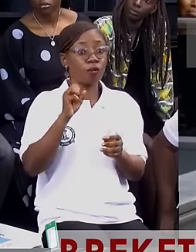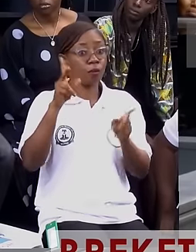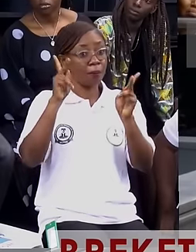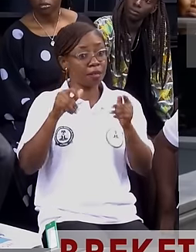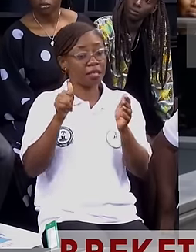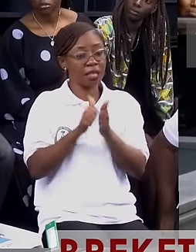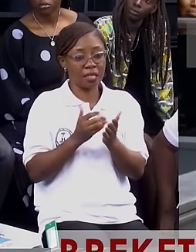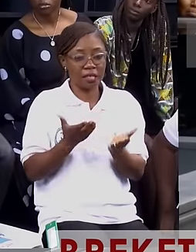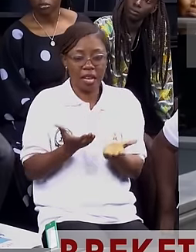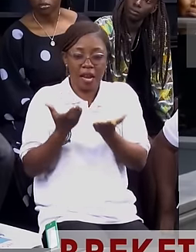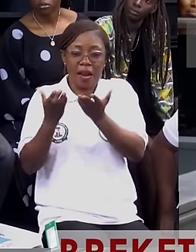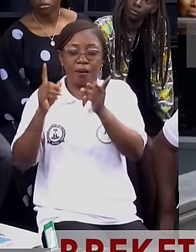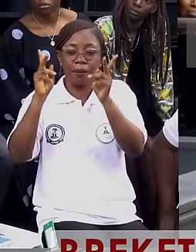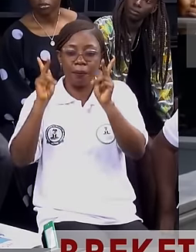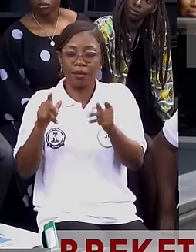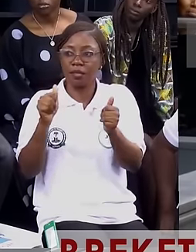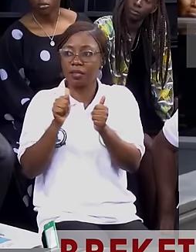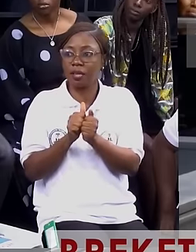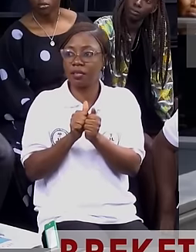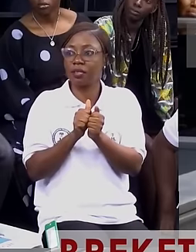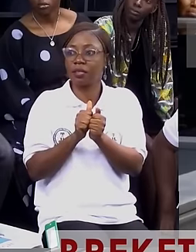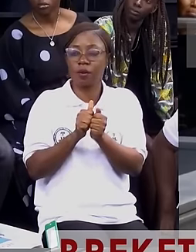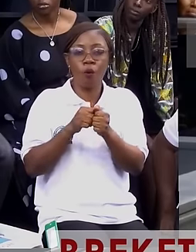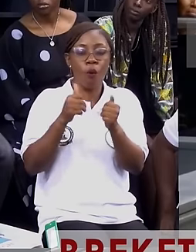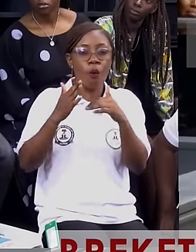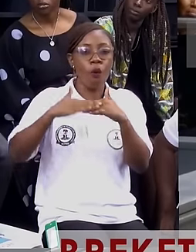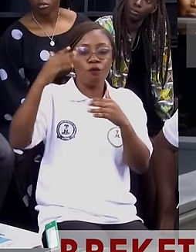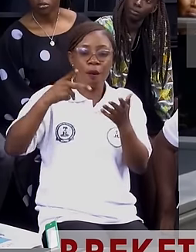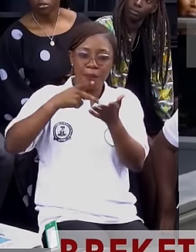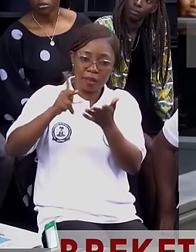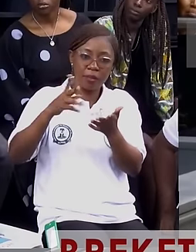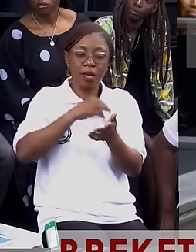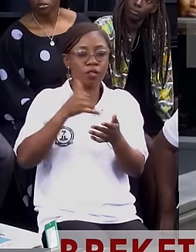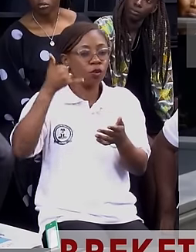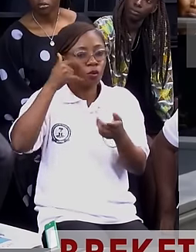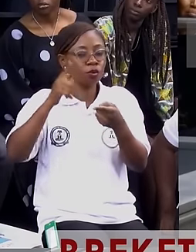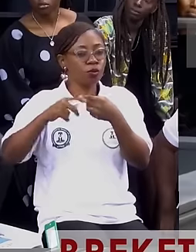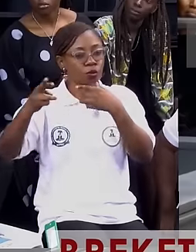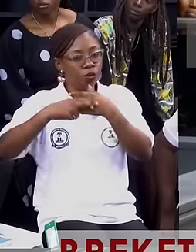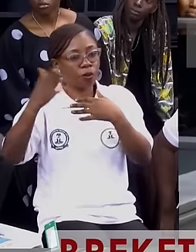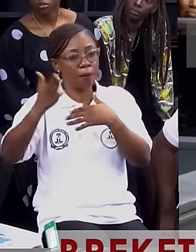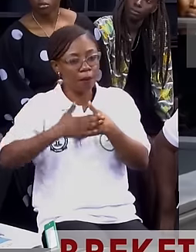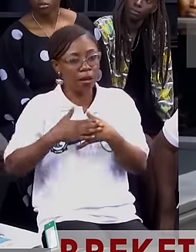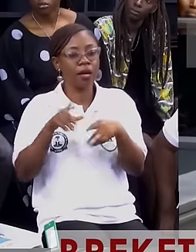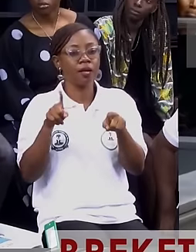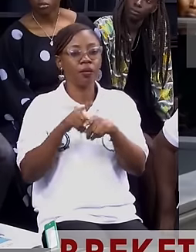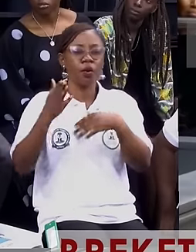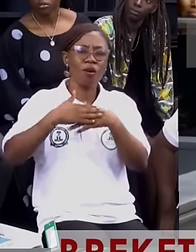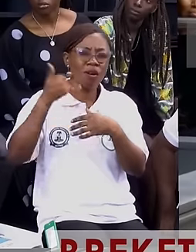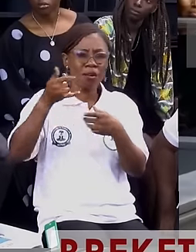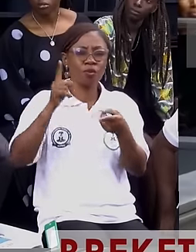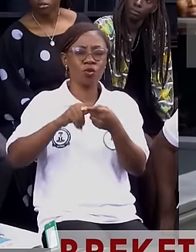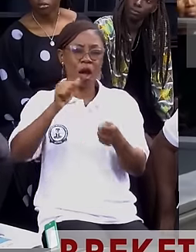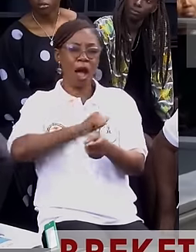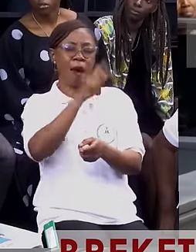carried somebody that he's changed. Like the person overpaid him and he called to return back. You were even the one that called him to appreciate